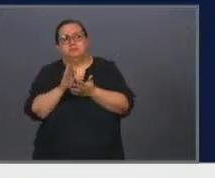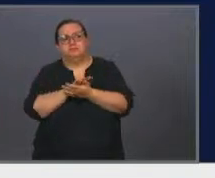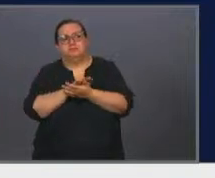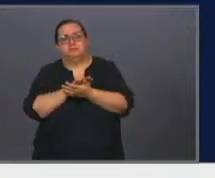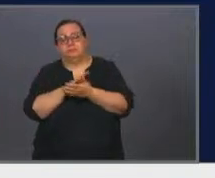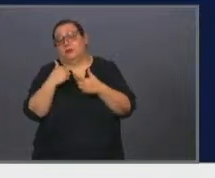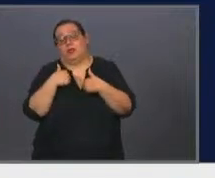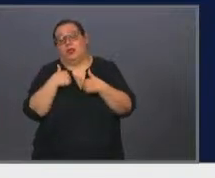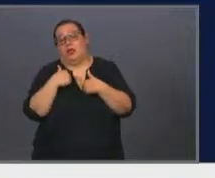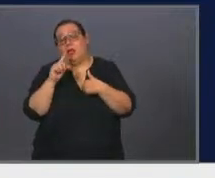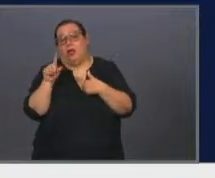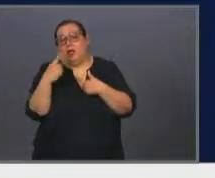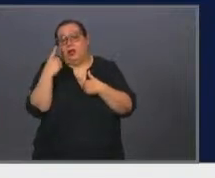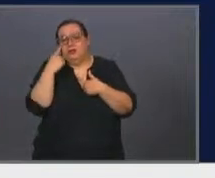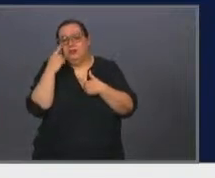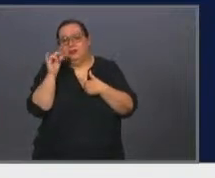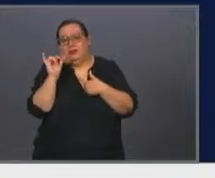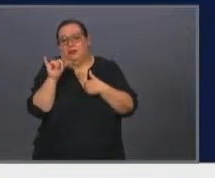I just think that's